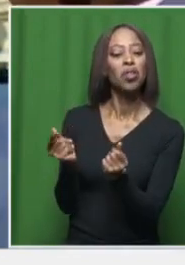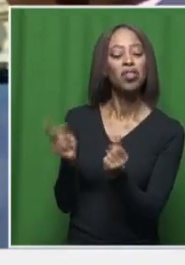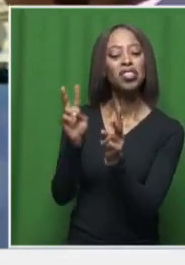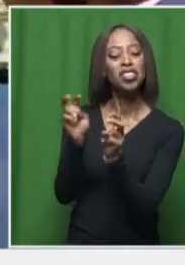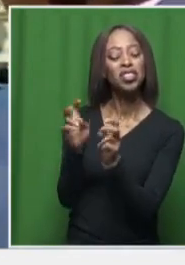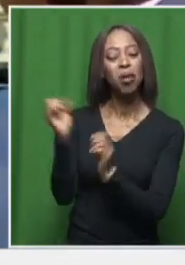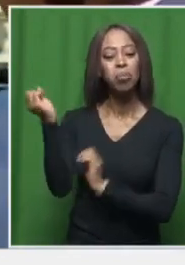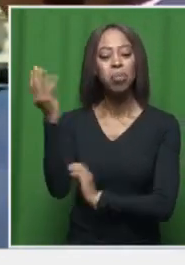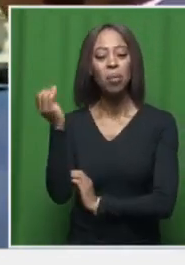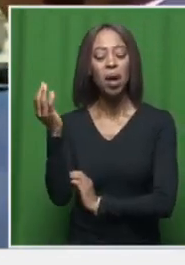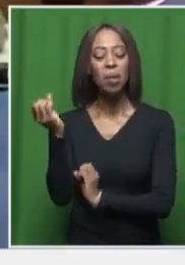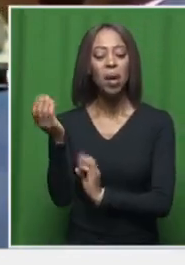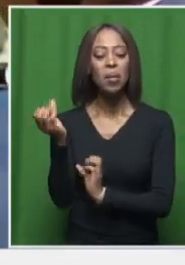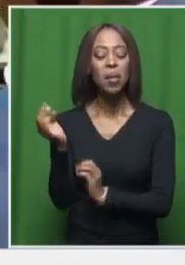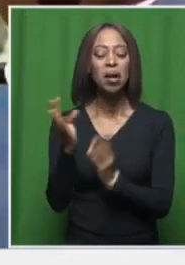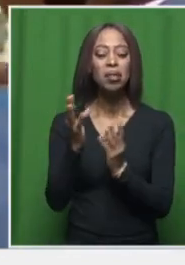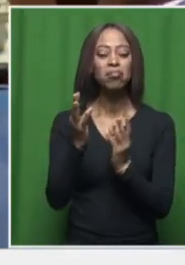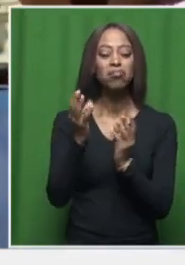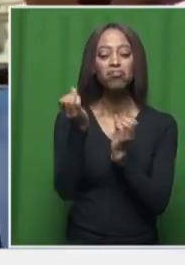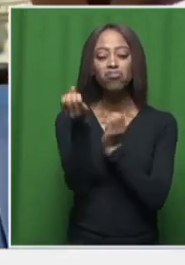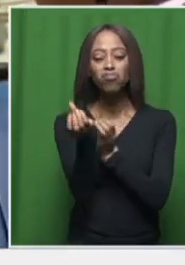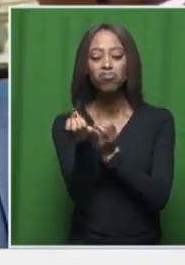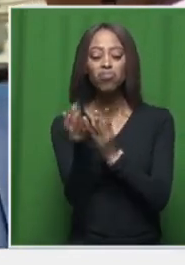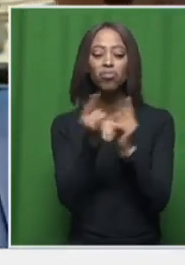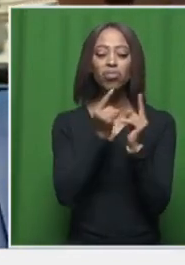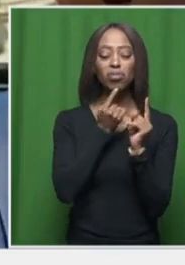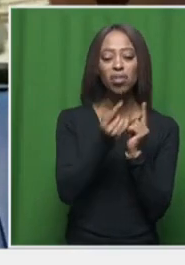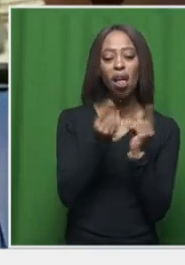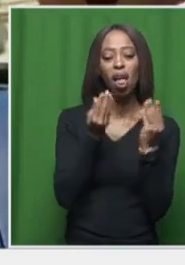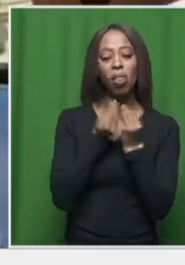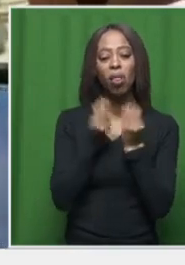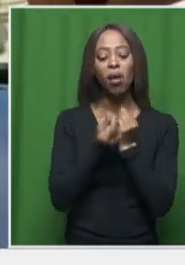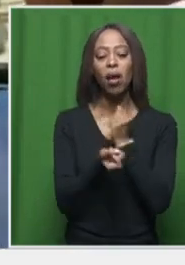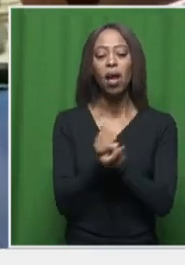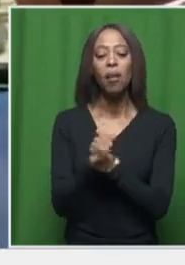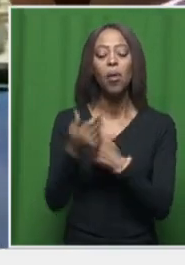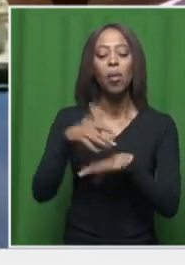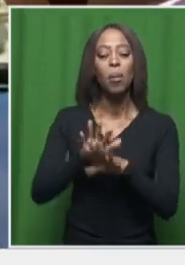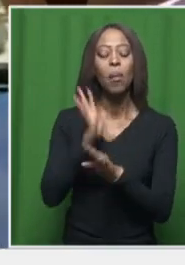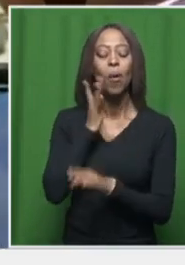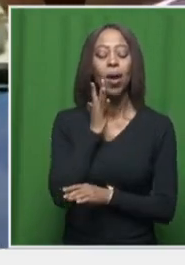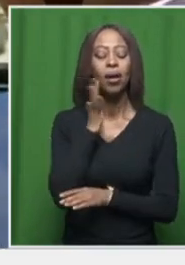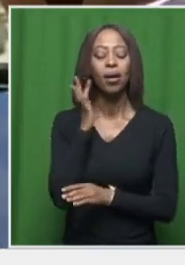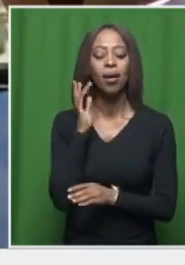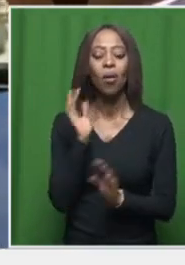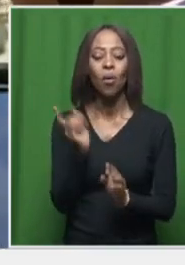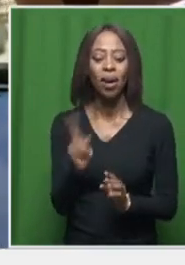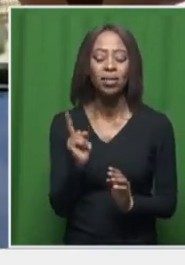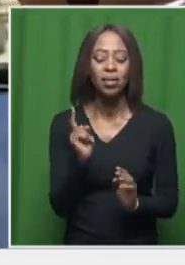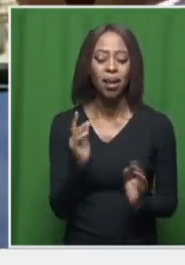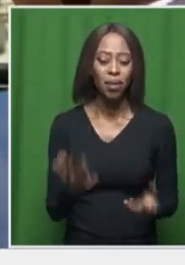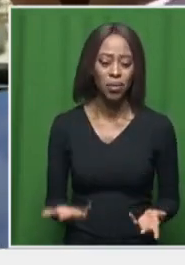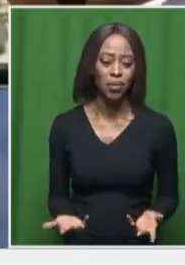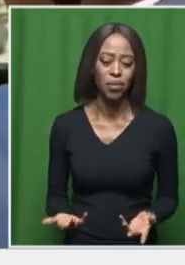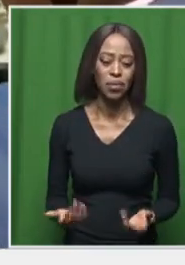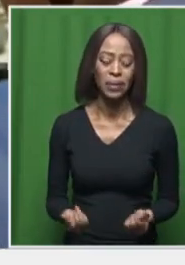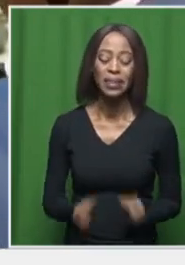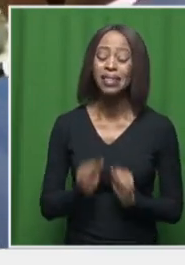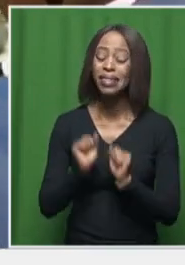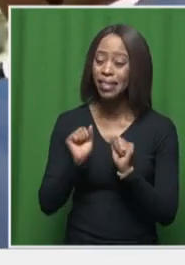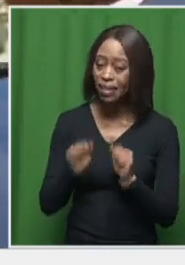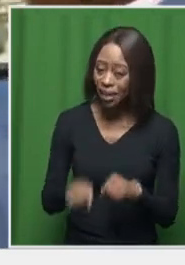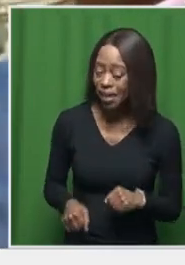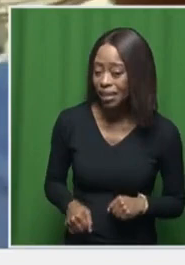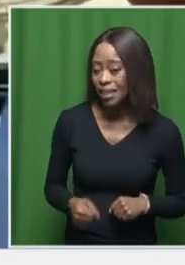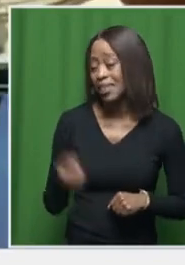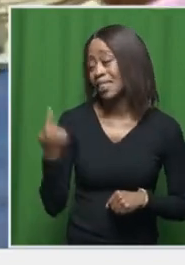talk about some of the things that are going to be put on in implementation. And so in as much as, yes, after the